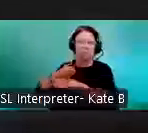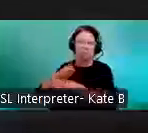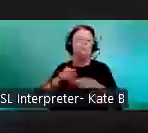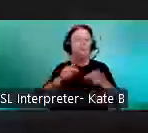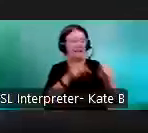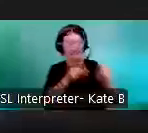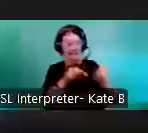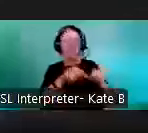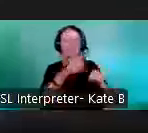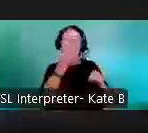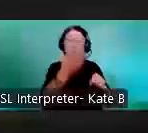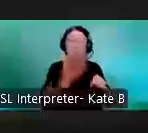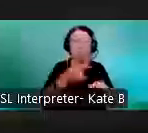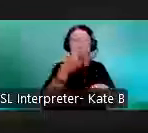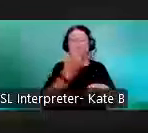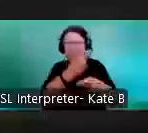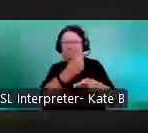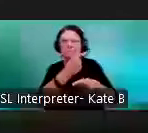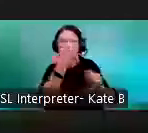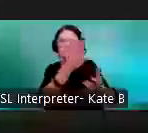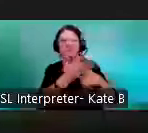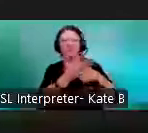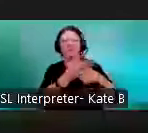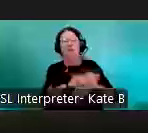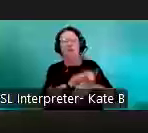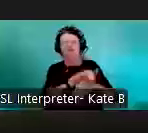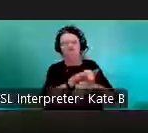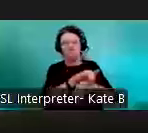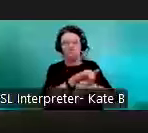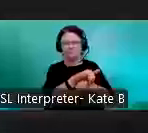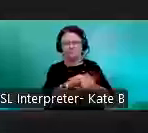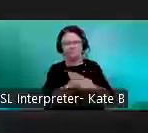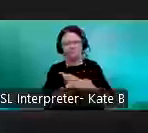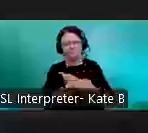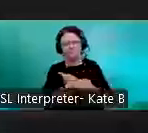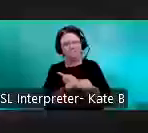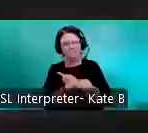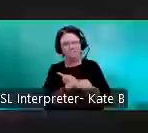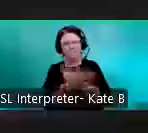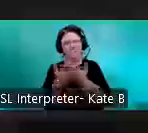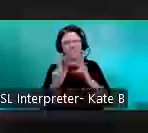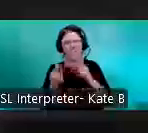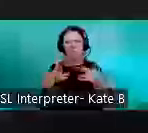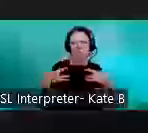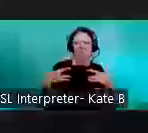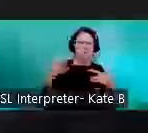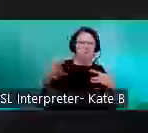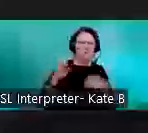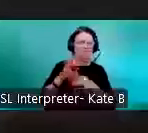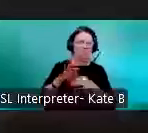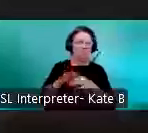sharing incorrect information, because we certainly don't want to dissuade people from voting.